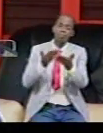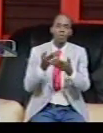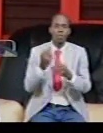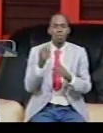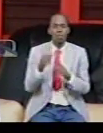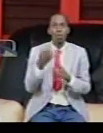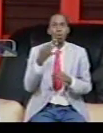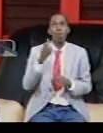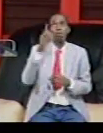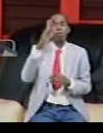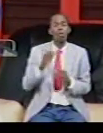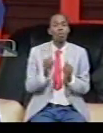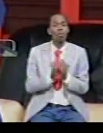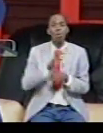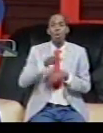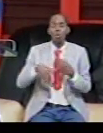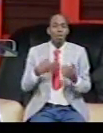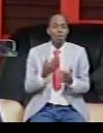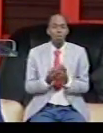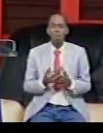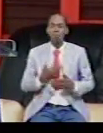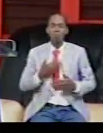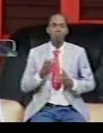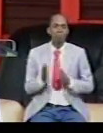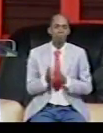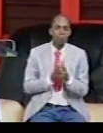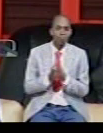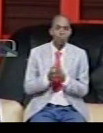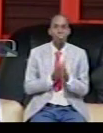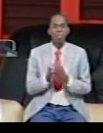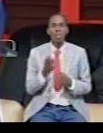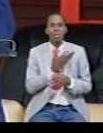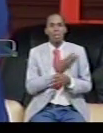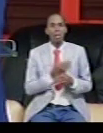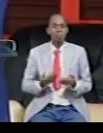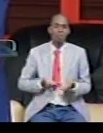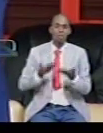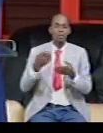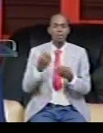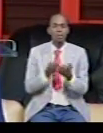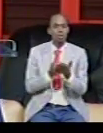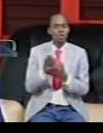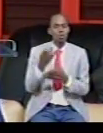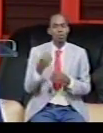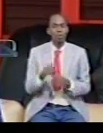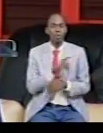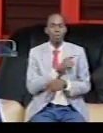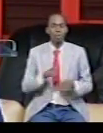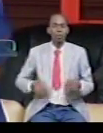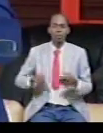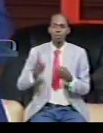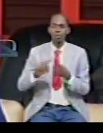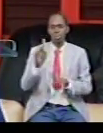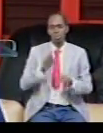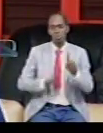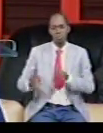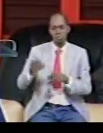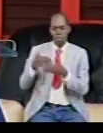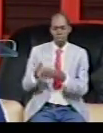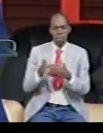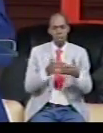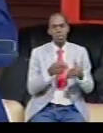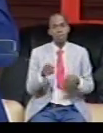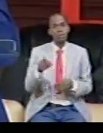passionately conveying the truth of grace and the truth of love unto the people around you. You